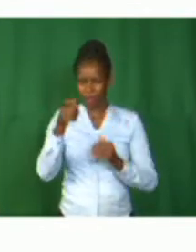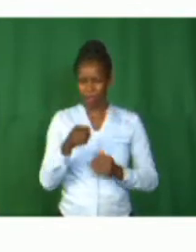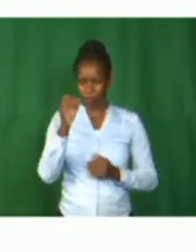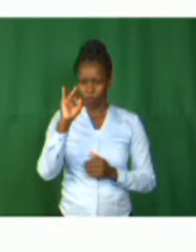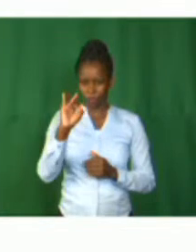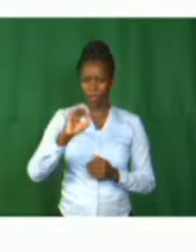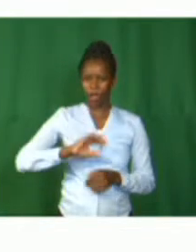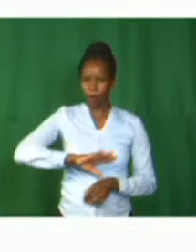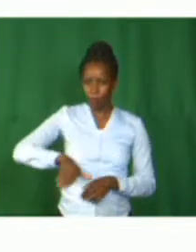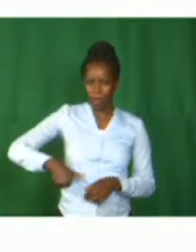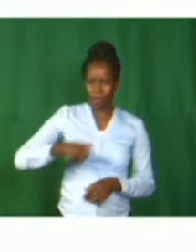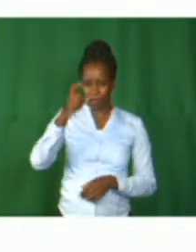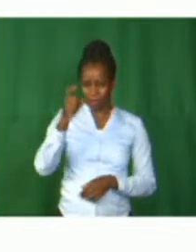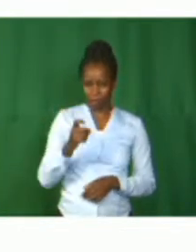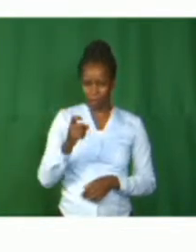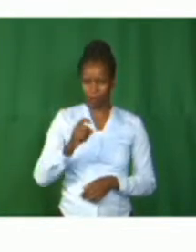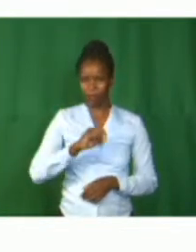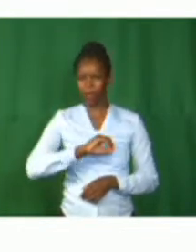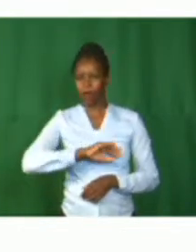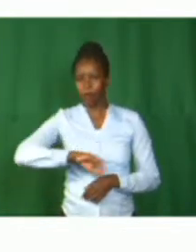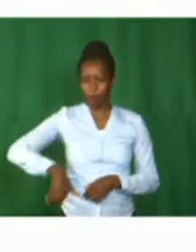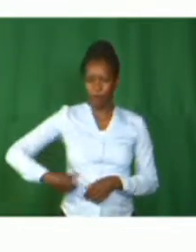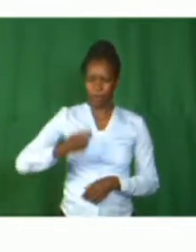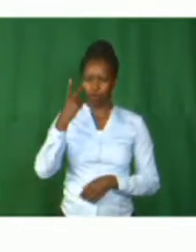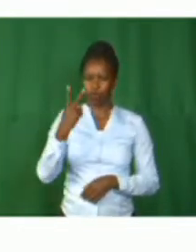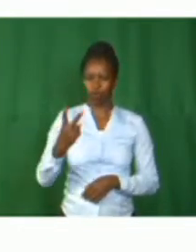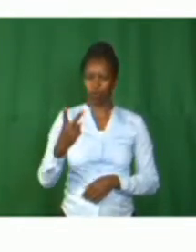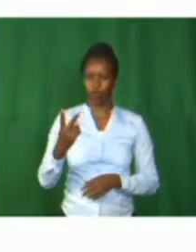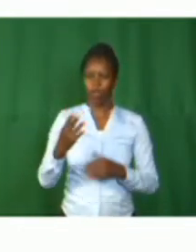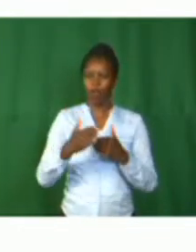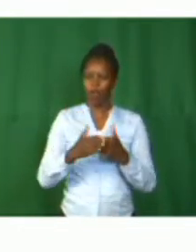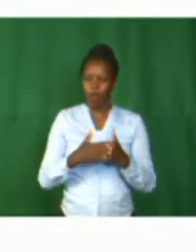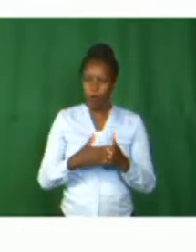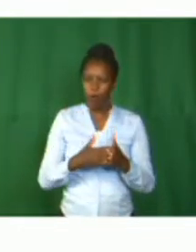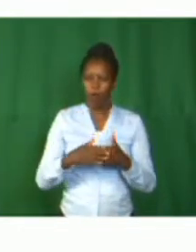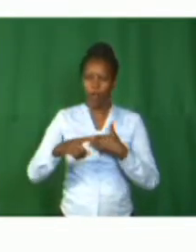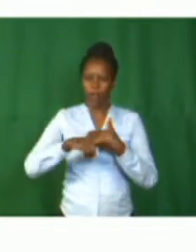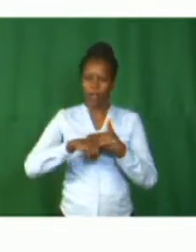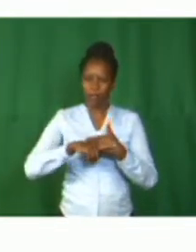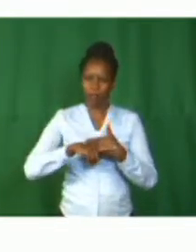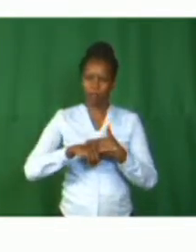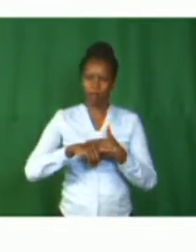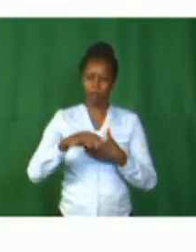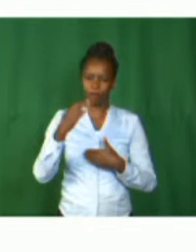2 for a range of values now from -3 to